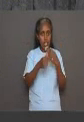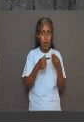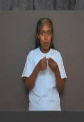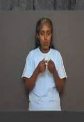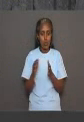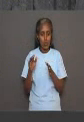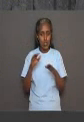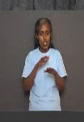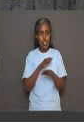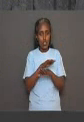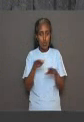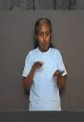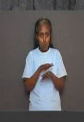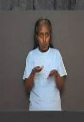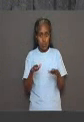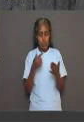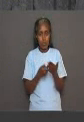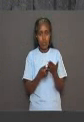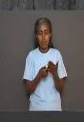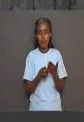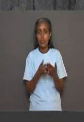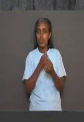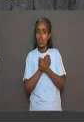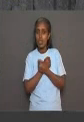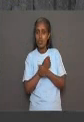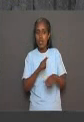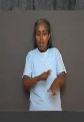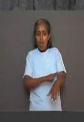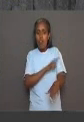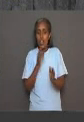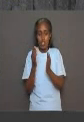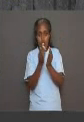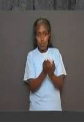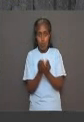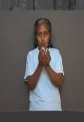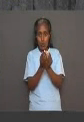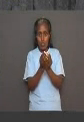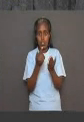ocean and would like to know how far the boat is